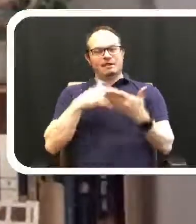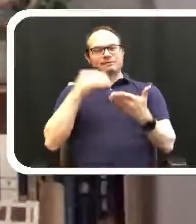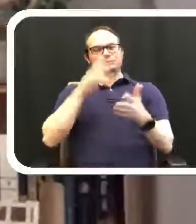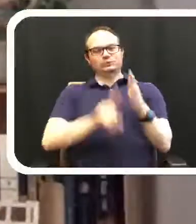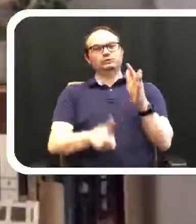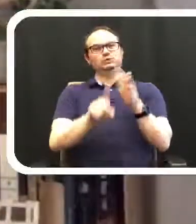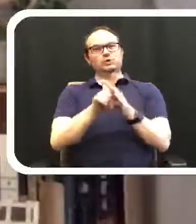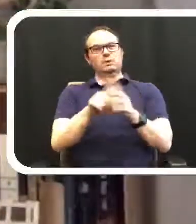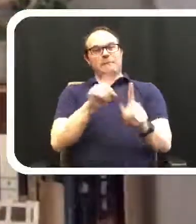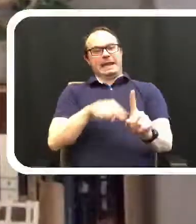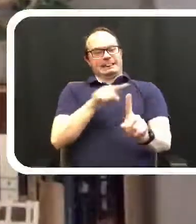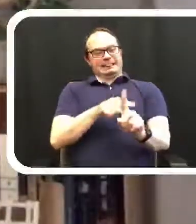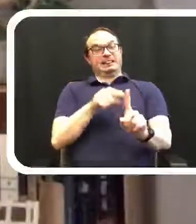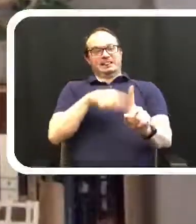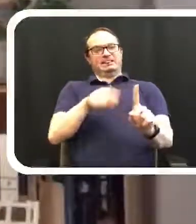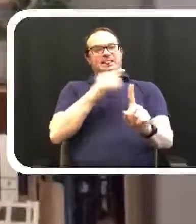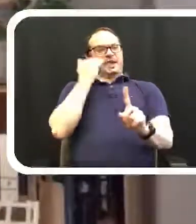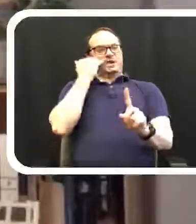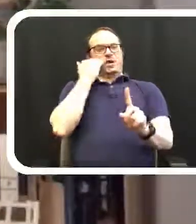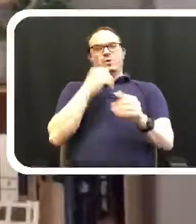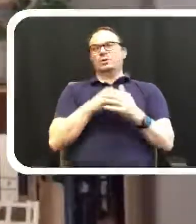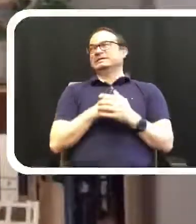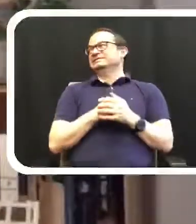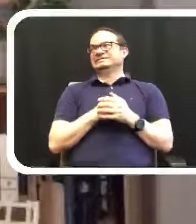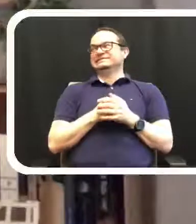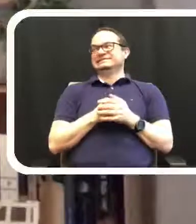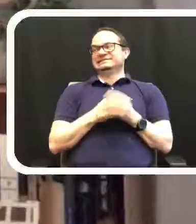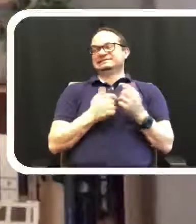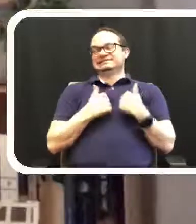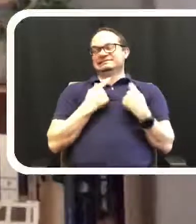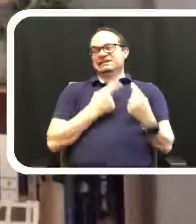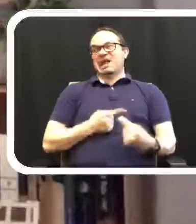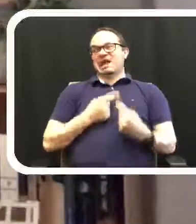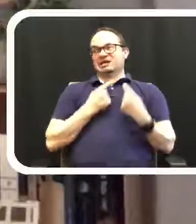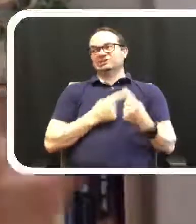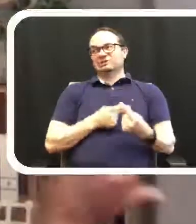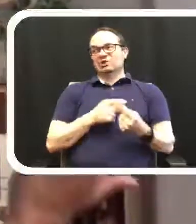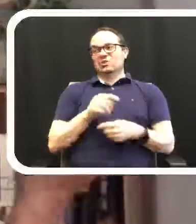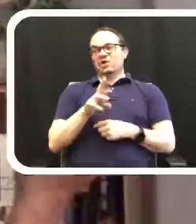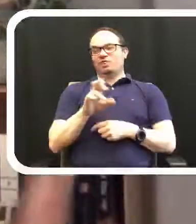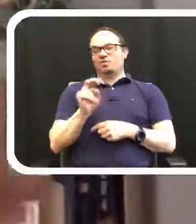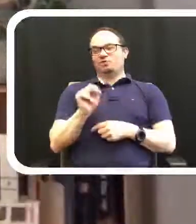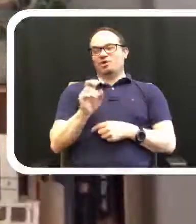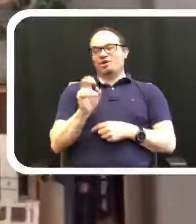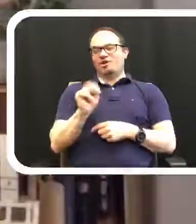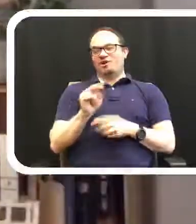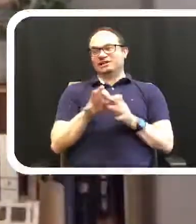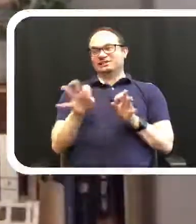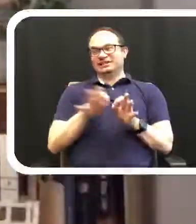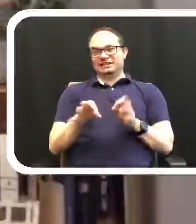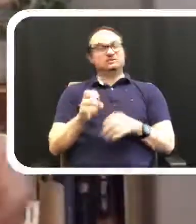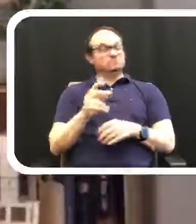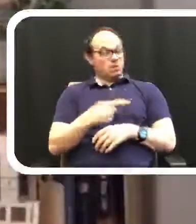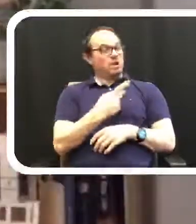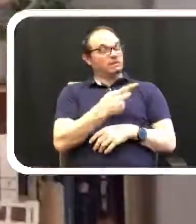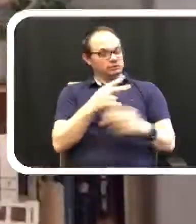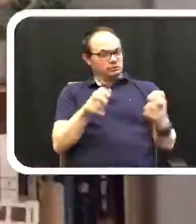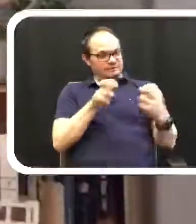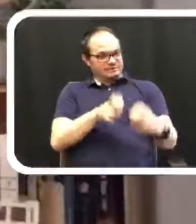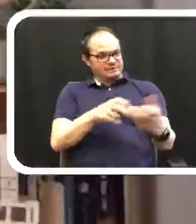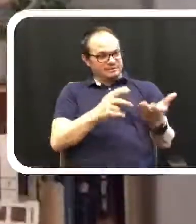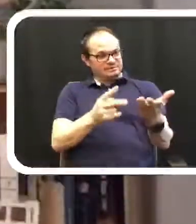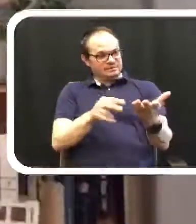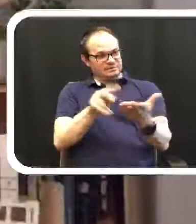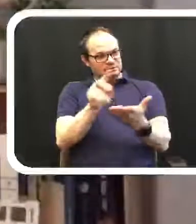and they know that, oh man, I really, really struggle with run-on sentences. Okay, let's go through this paper together. Let's find some